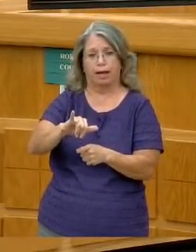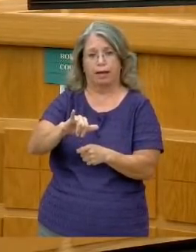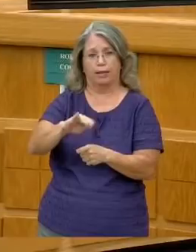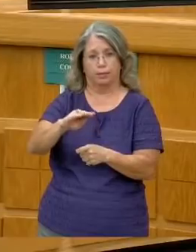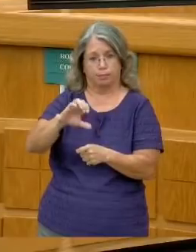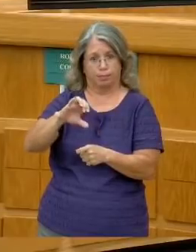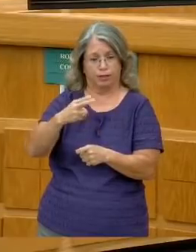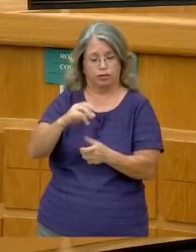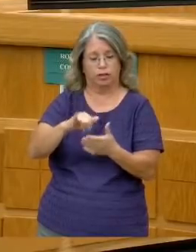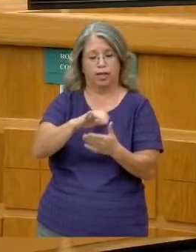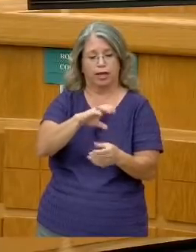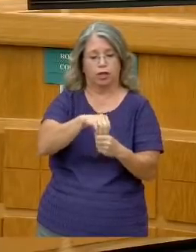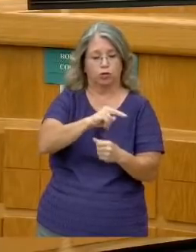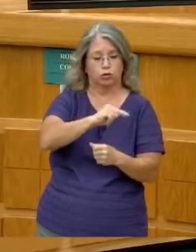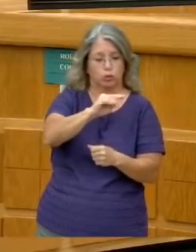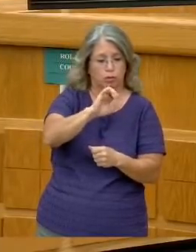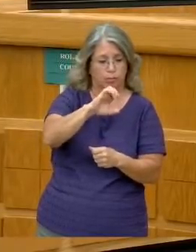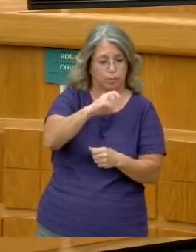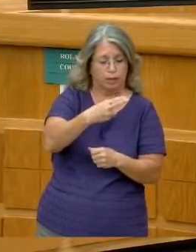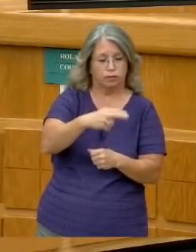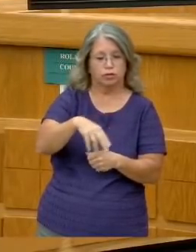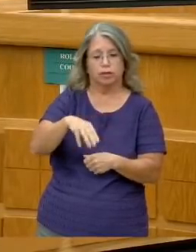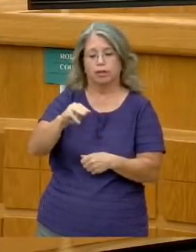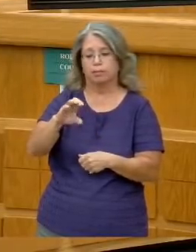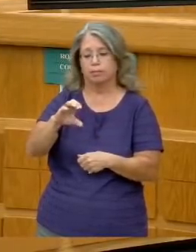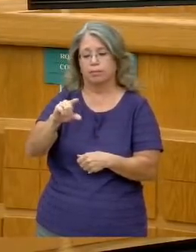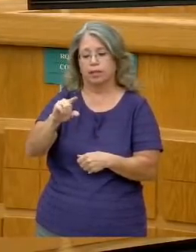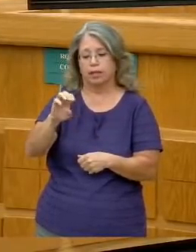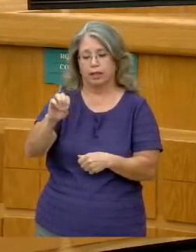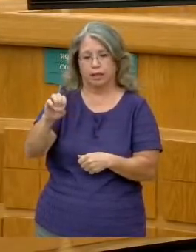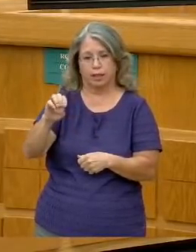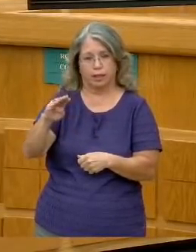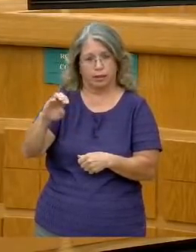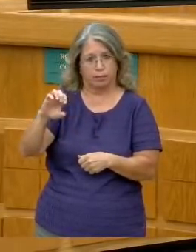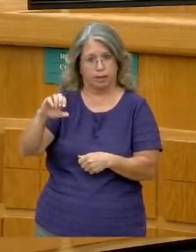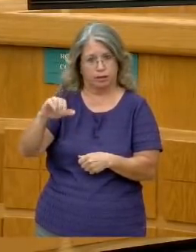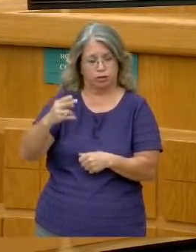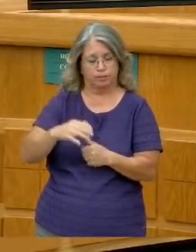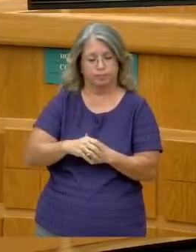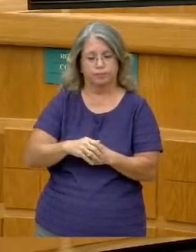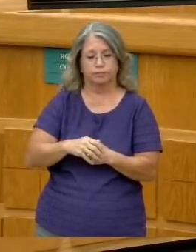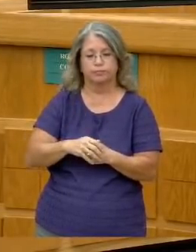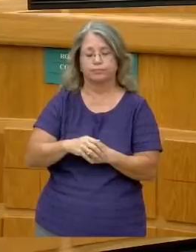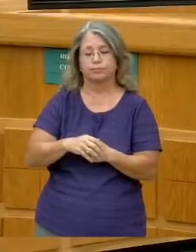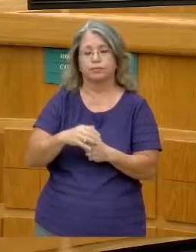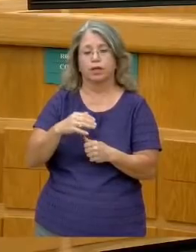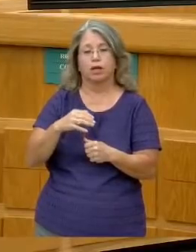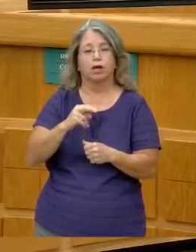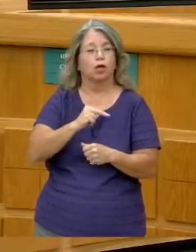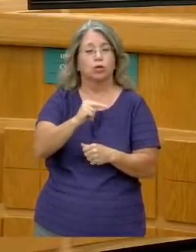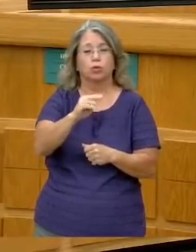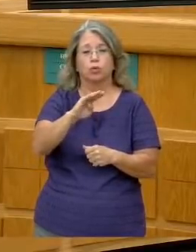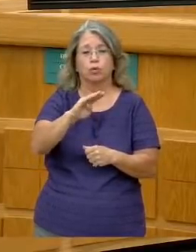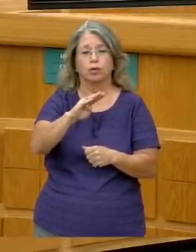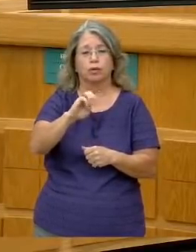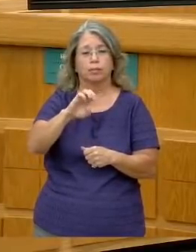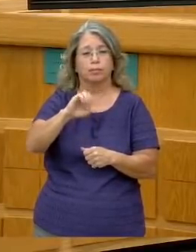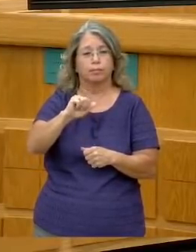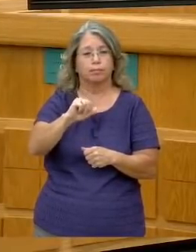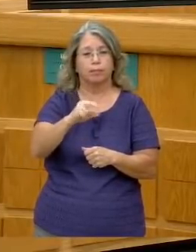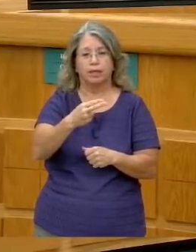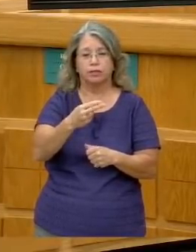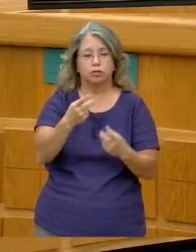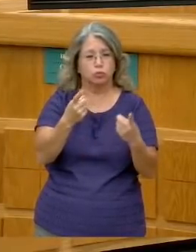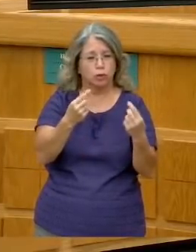And you can't drive onto those beaches, you can drive to them. And so on North Beach, what we're going to do is close parking lots and